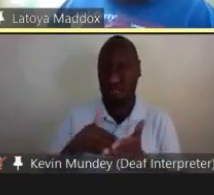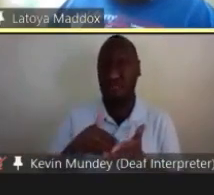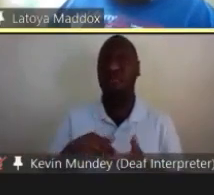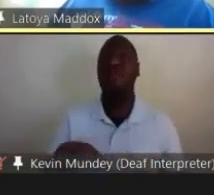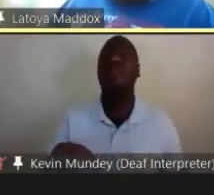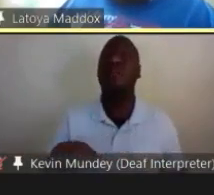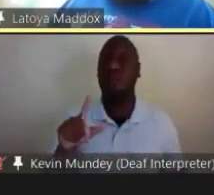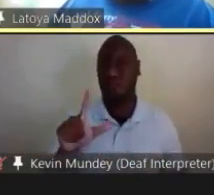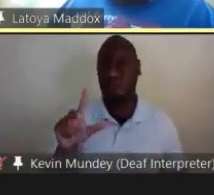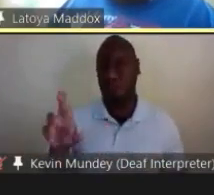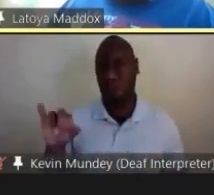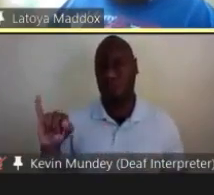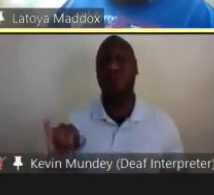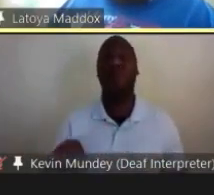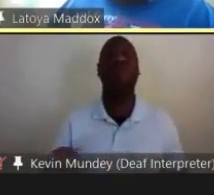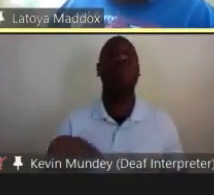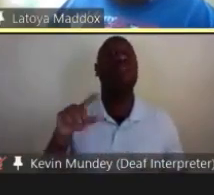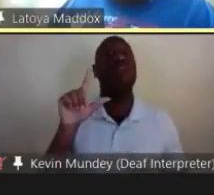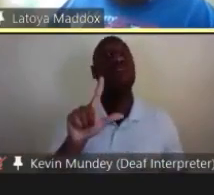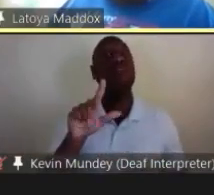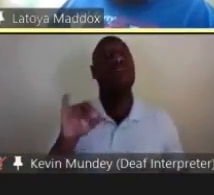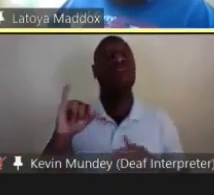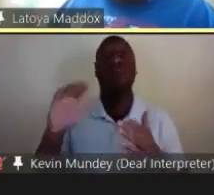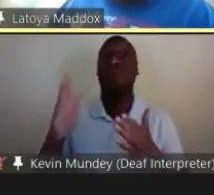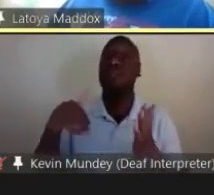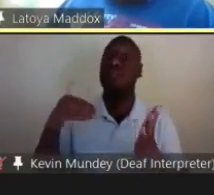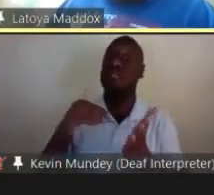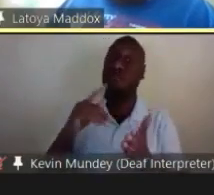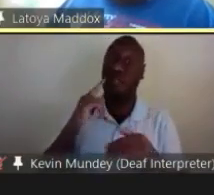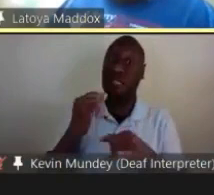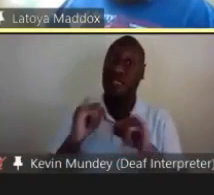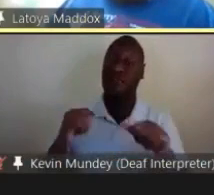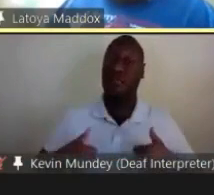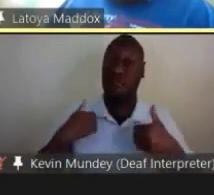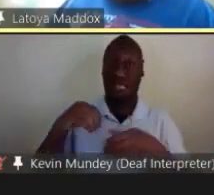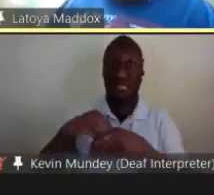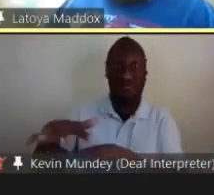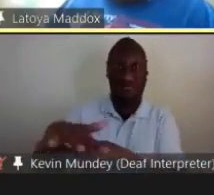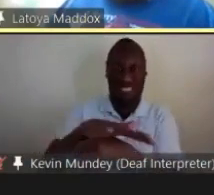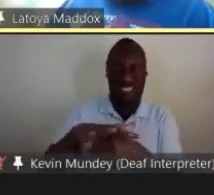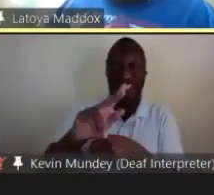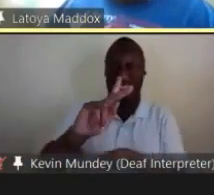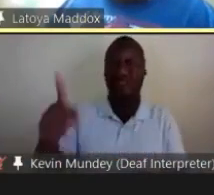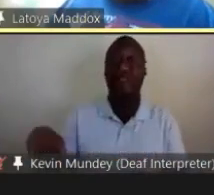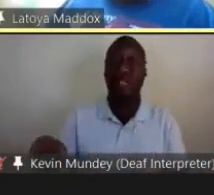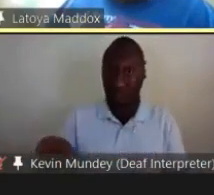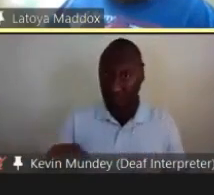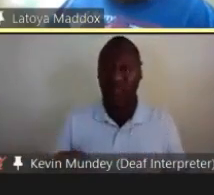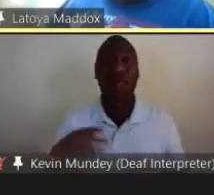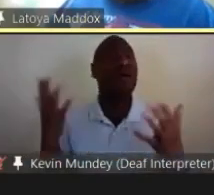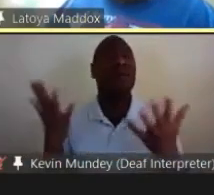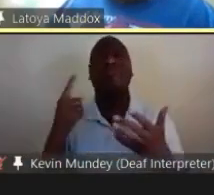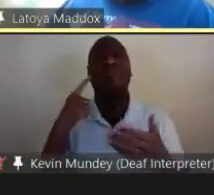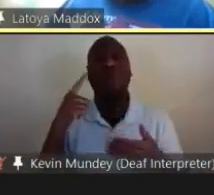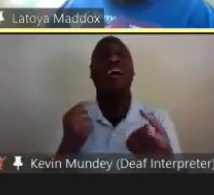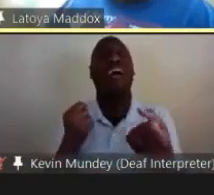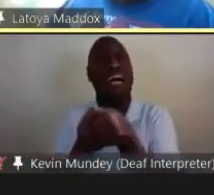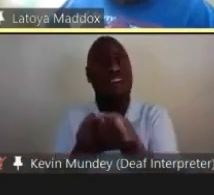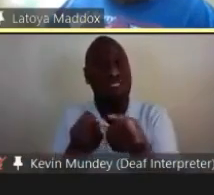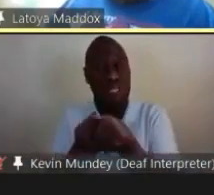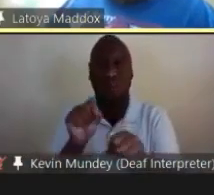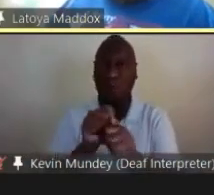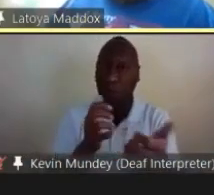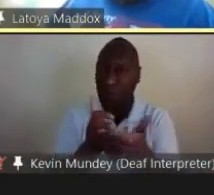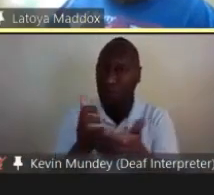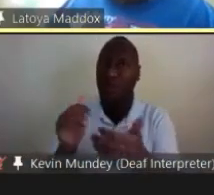the Center for Independent Living for the Philadelphia area. We advocate for and work with persons with disabilities to